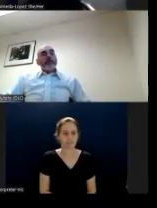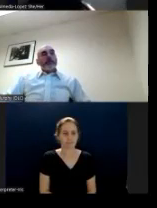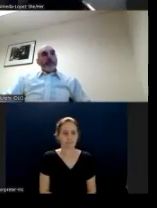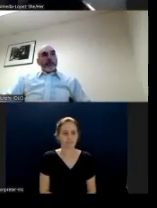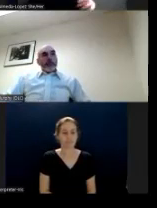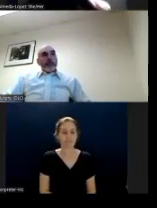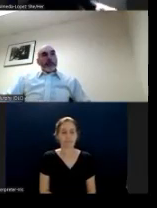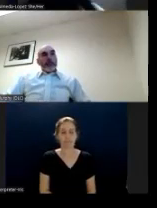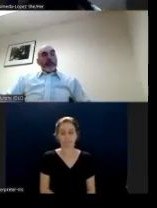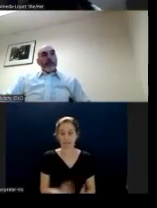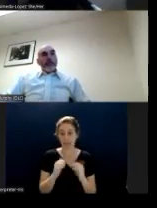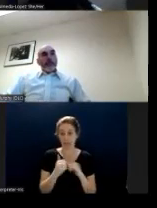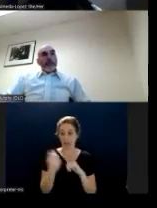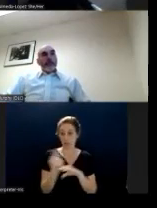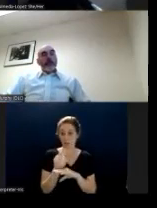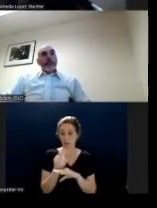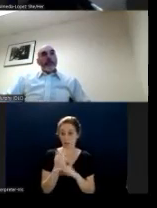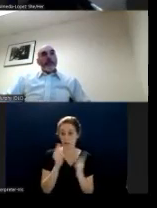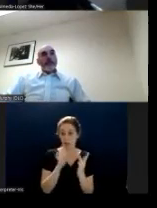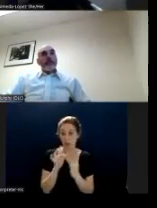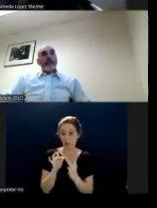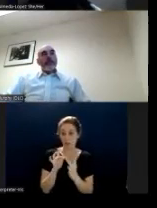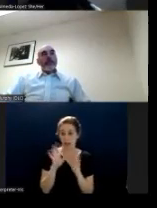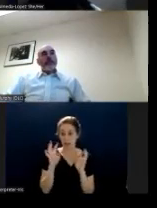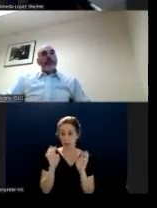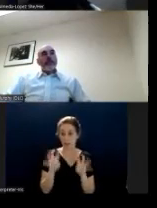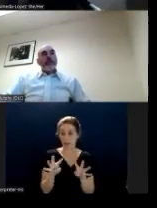So how to use the online survey.